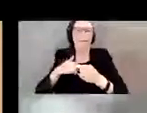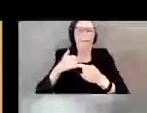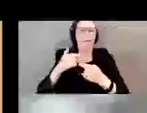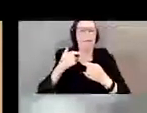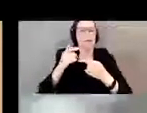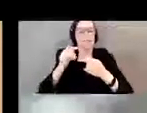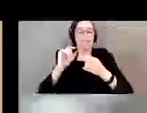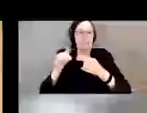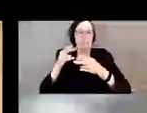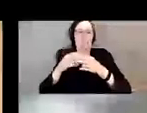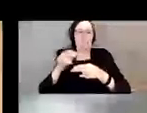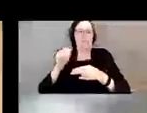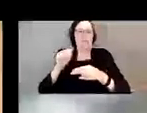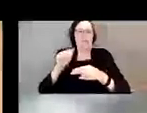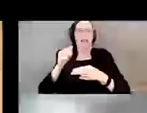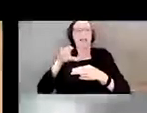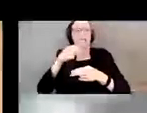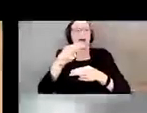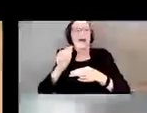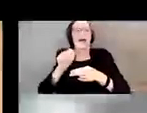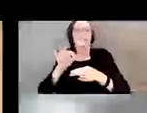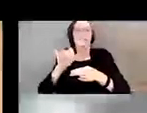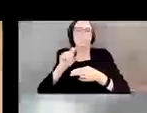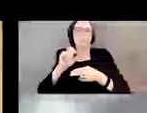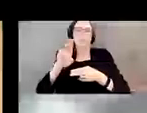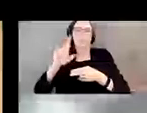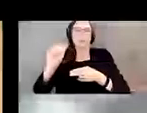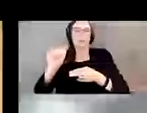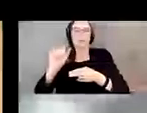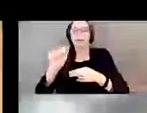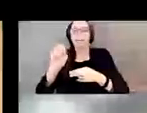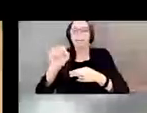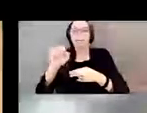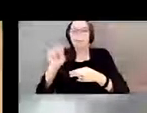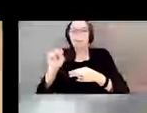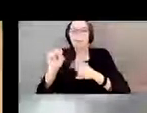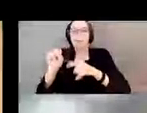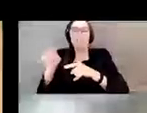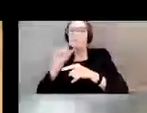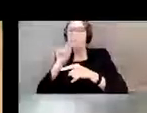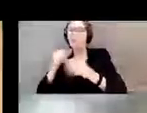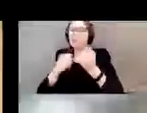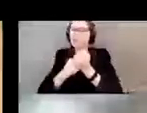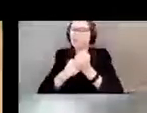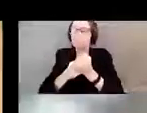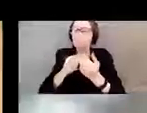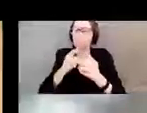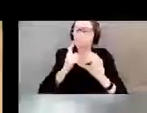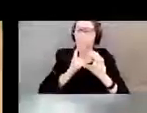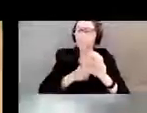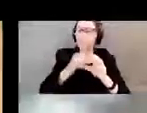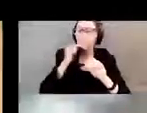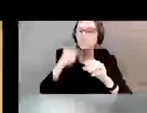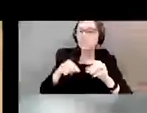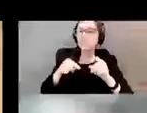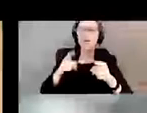Amin, and he is not necessarily friendly to Moscow. He's a communist, but he's looking at a way